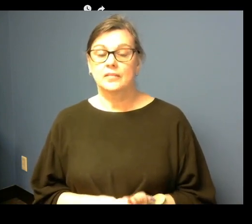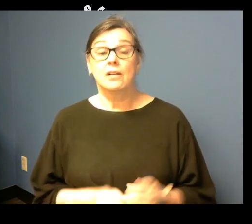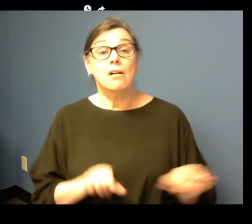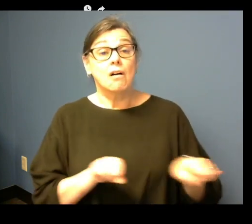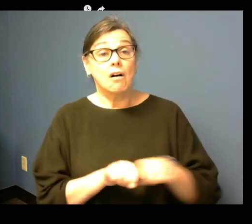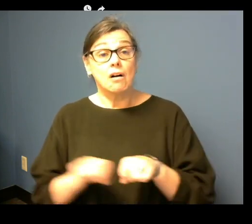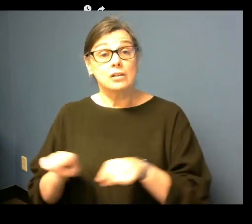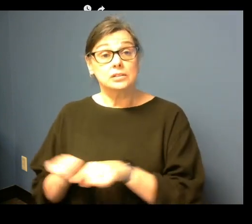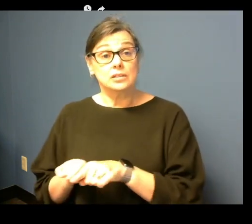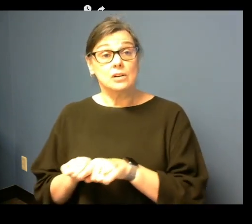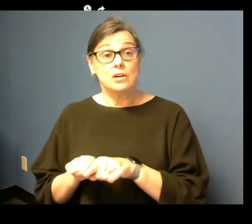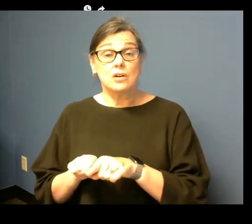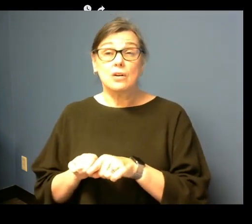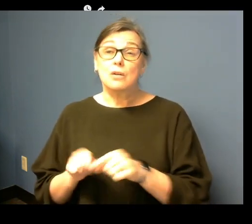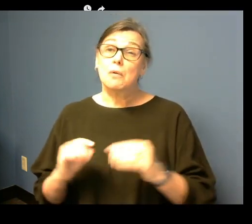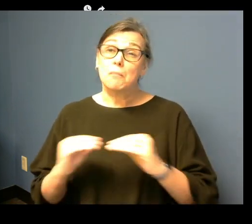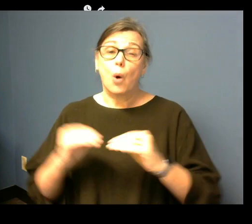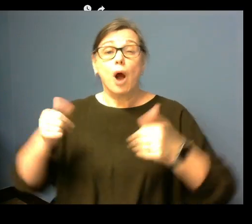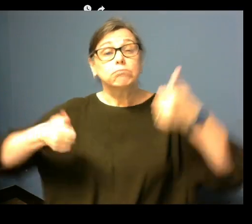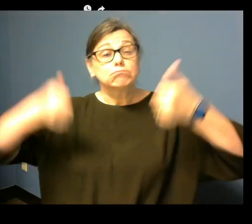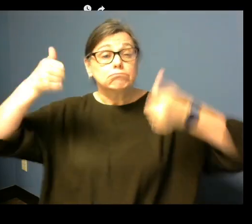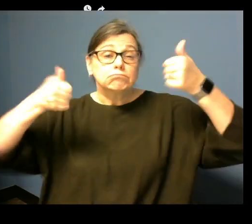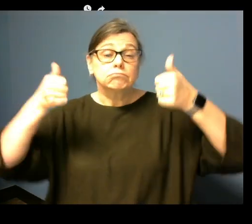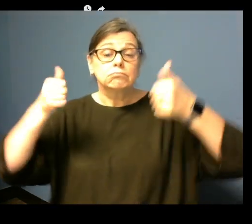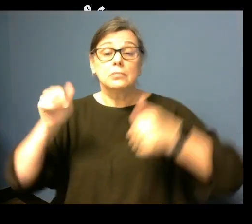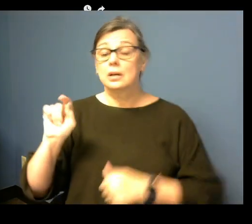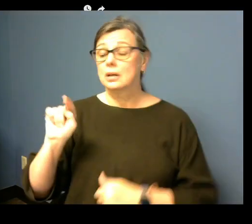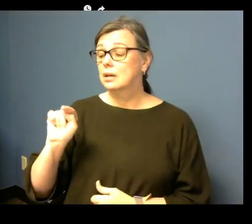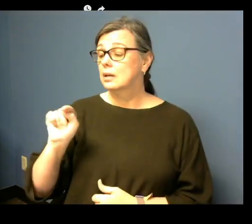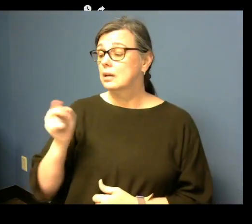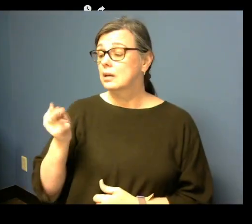also see it at a national level with people like Theodore Roosevelt.